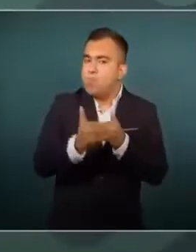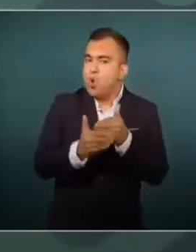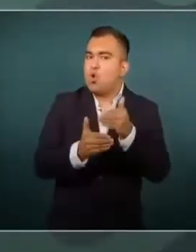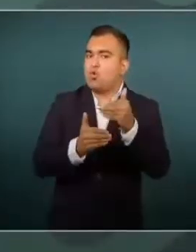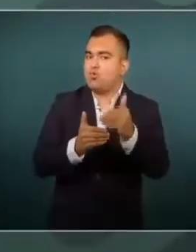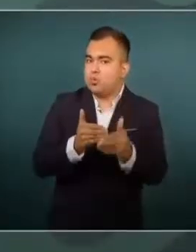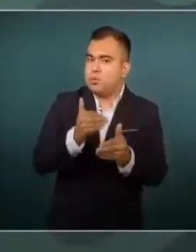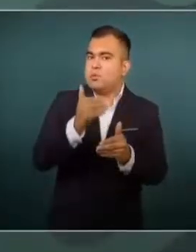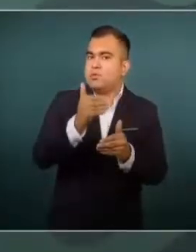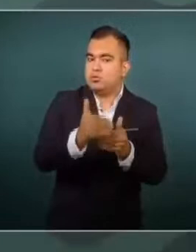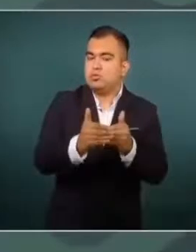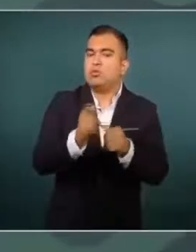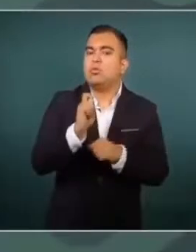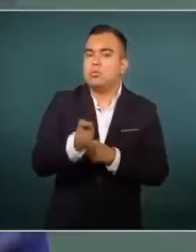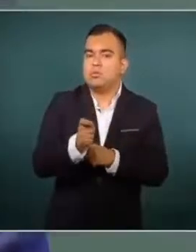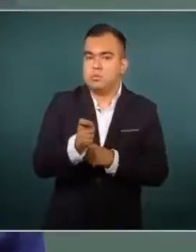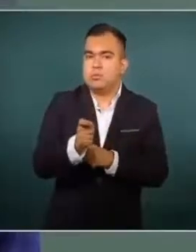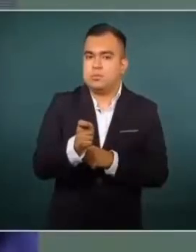De